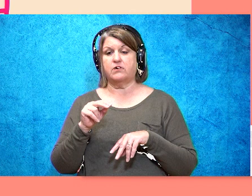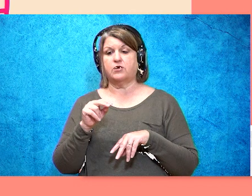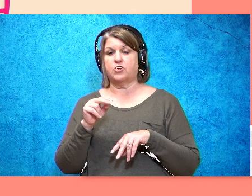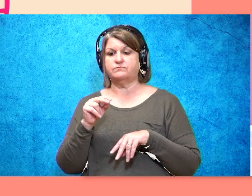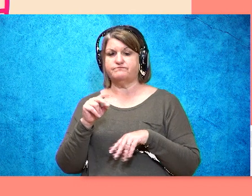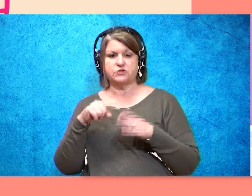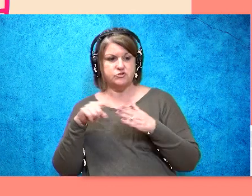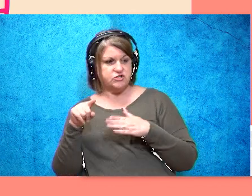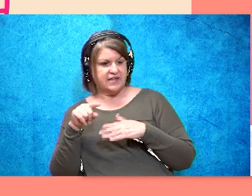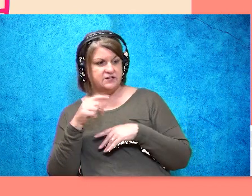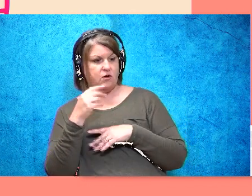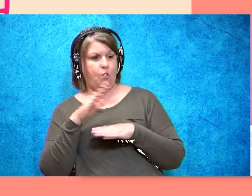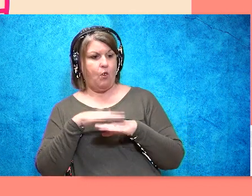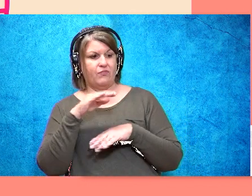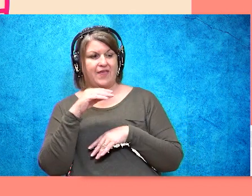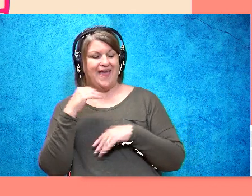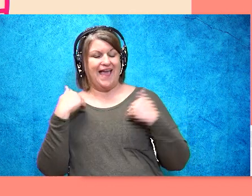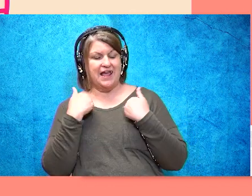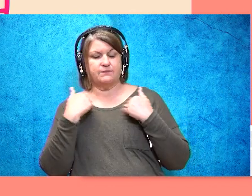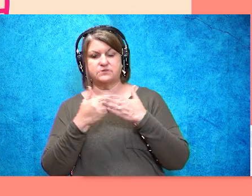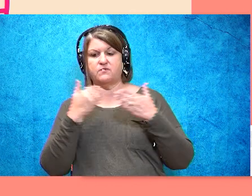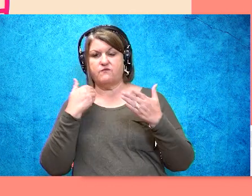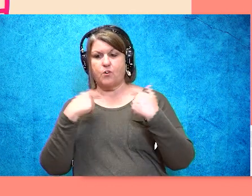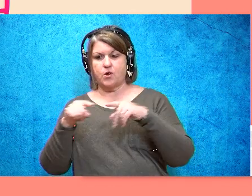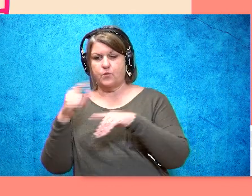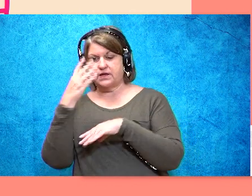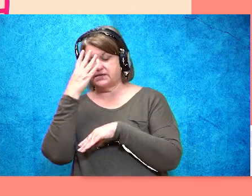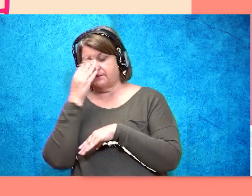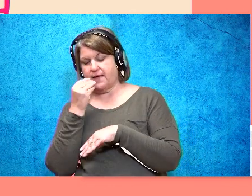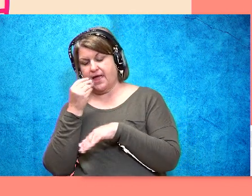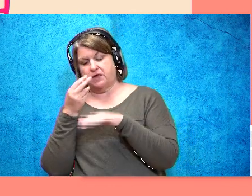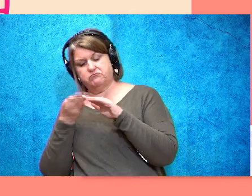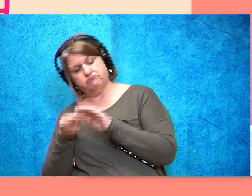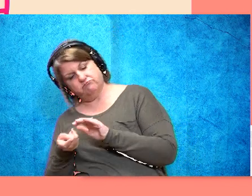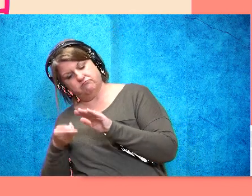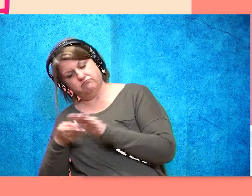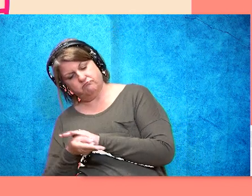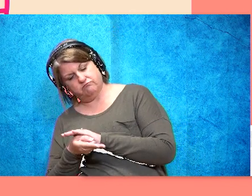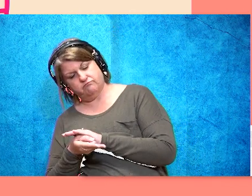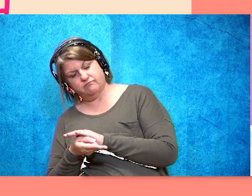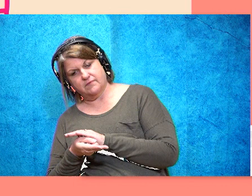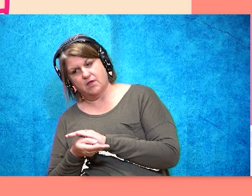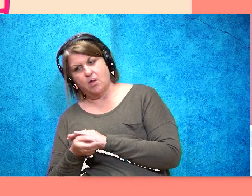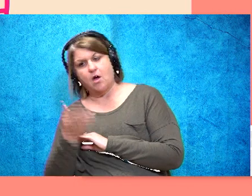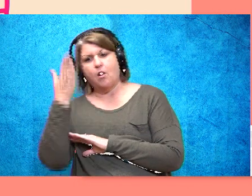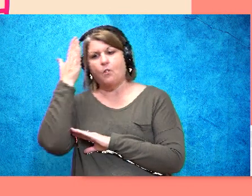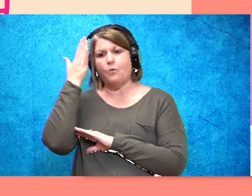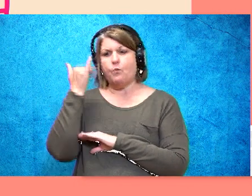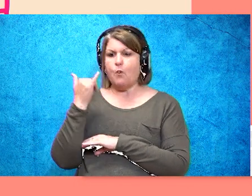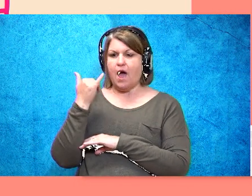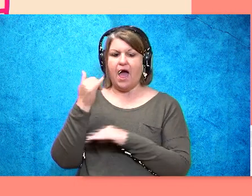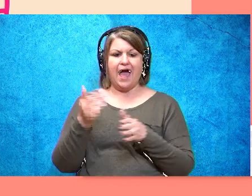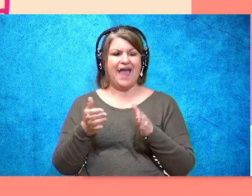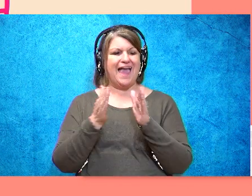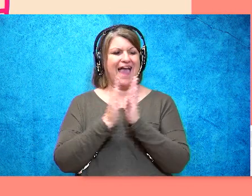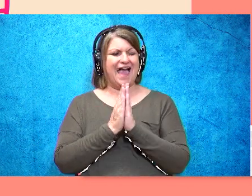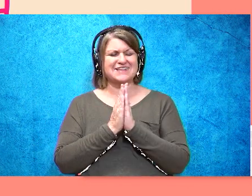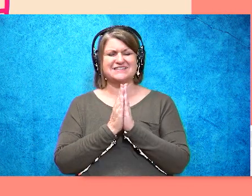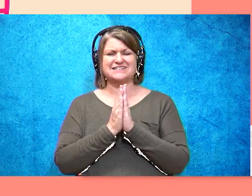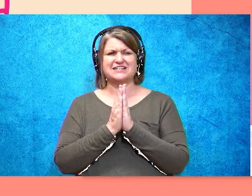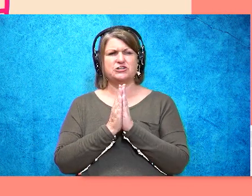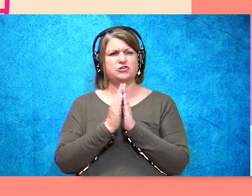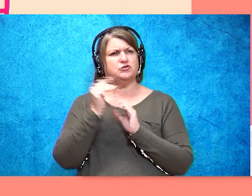them right before he went to bed. Why? The question word why is asking you to think about the